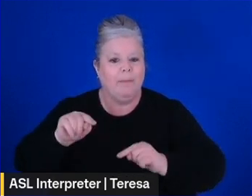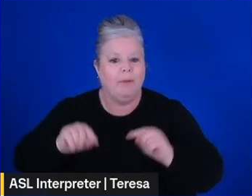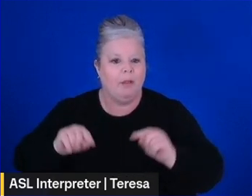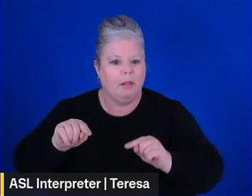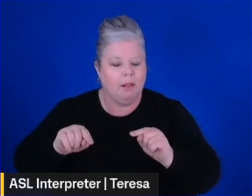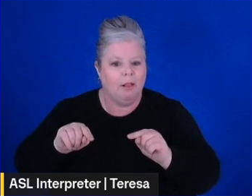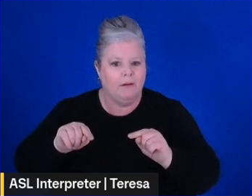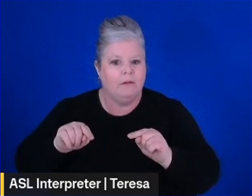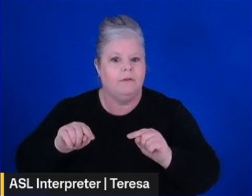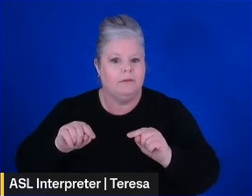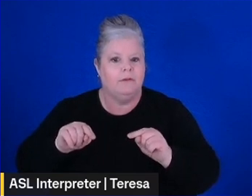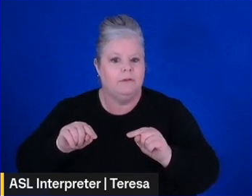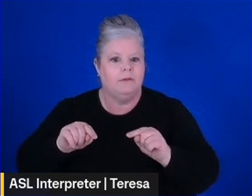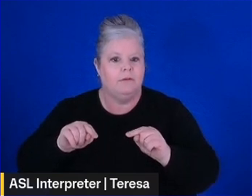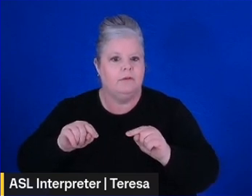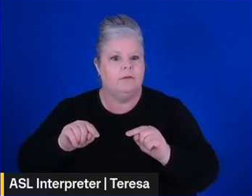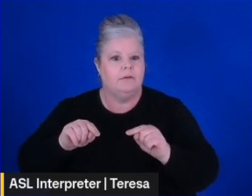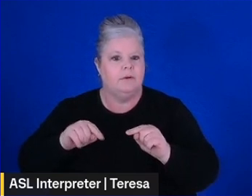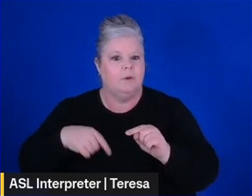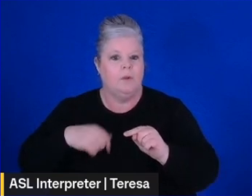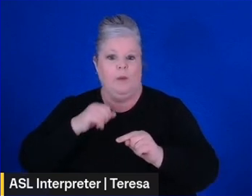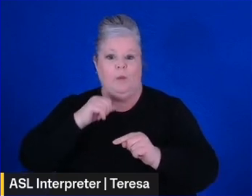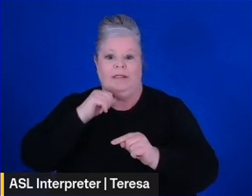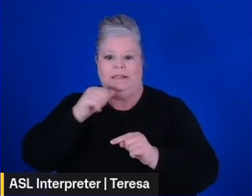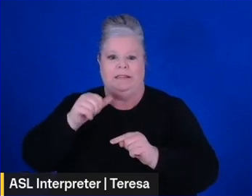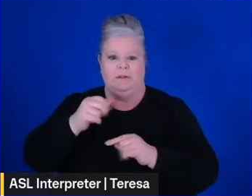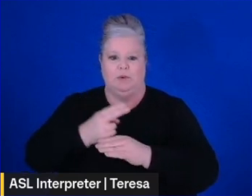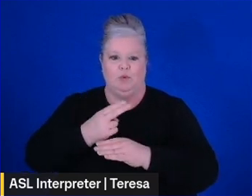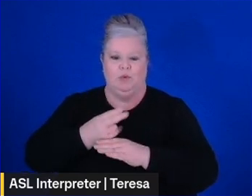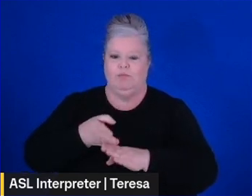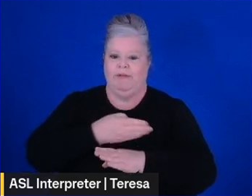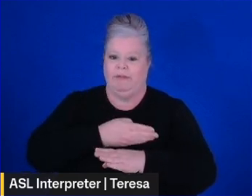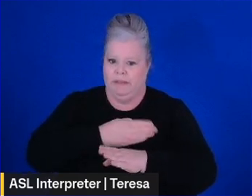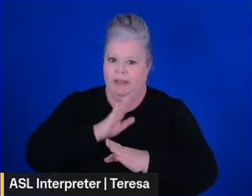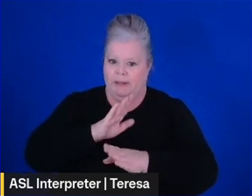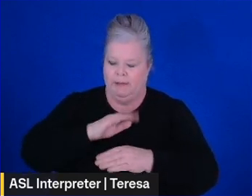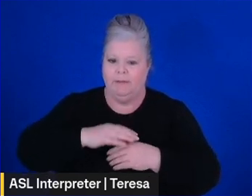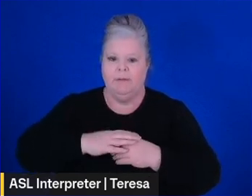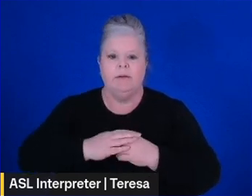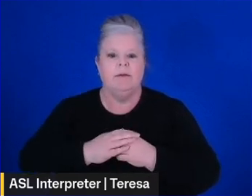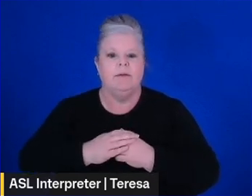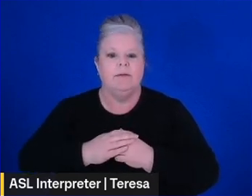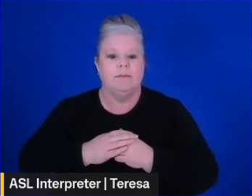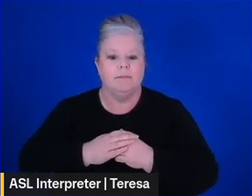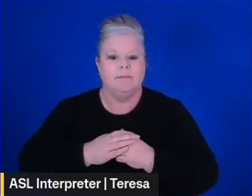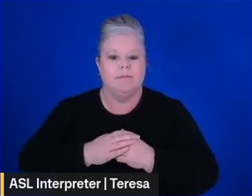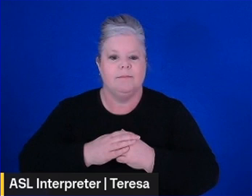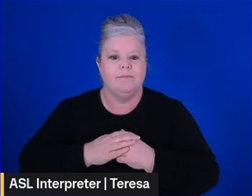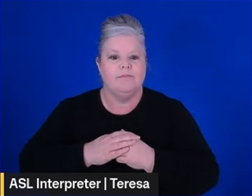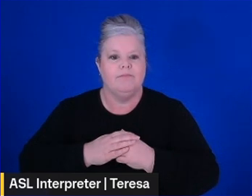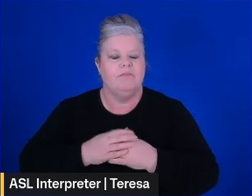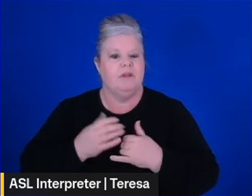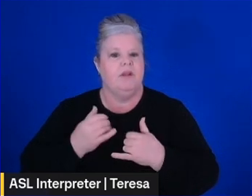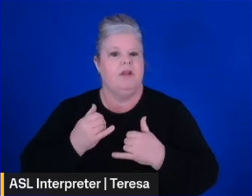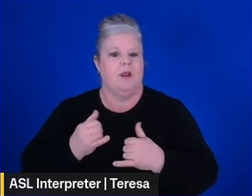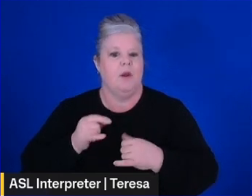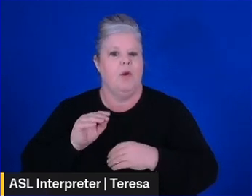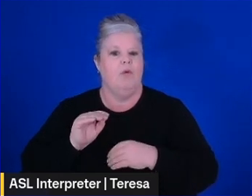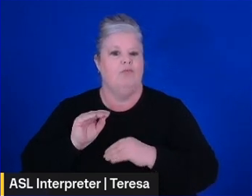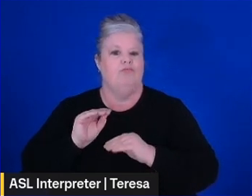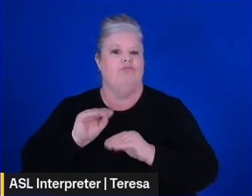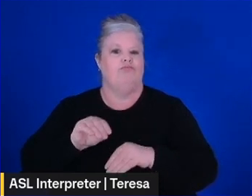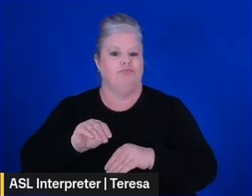affect a value previously. It is now the correct instant to